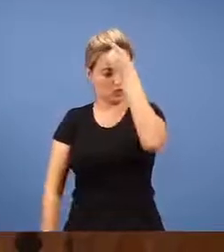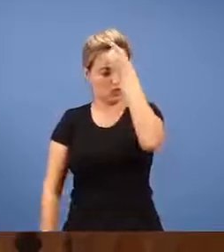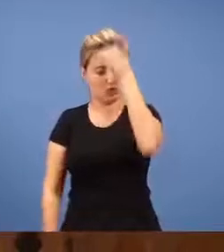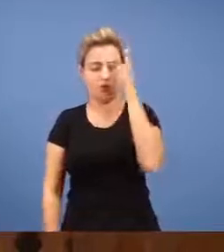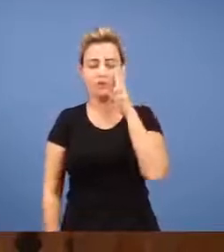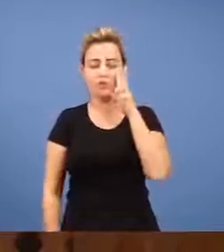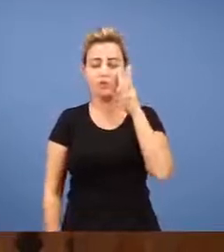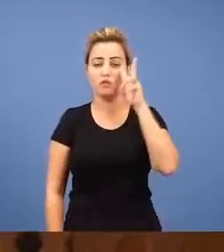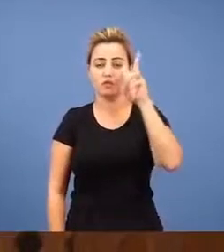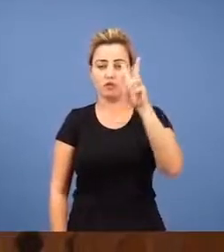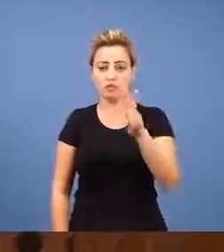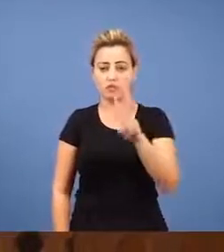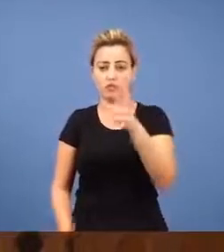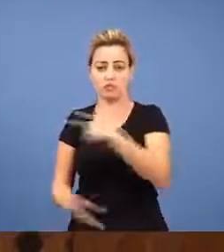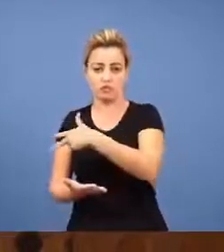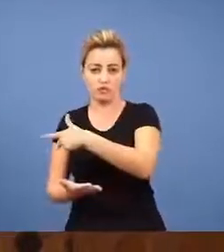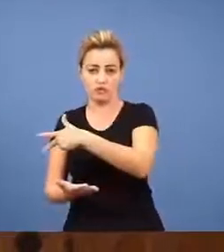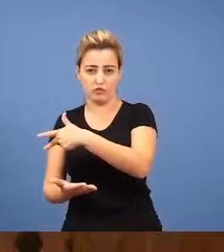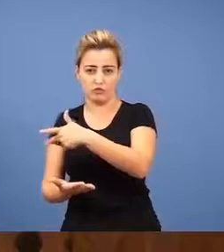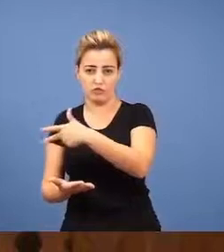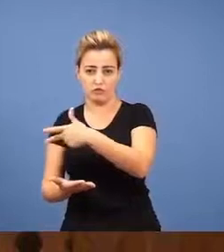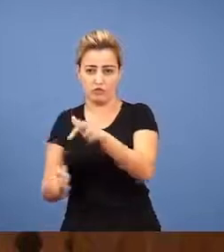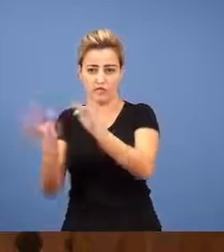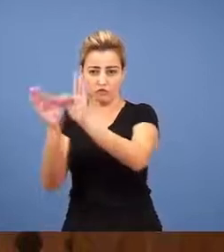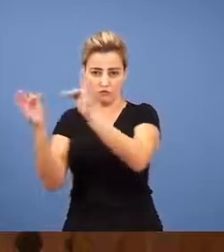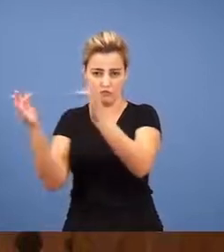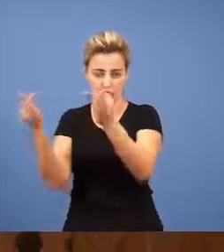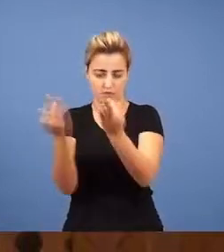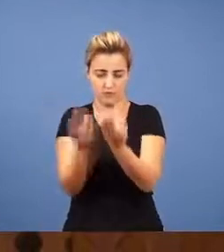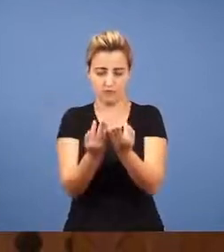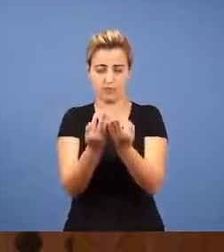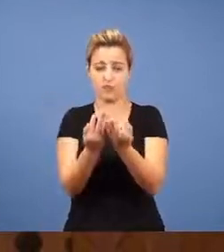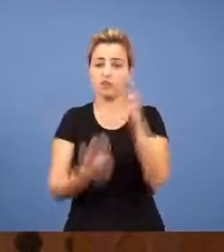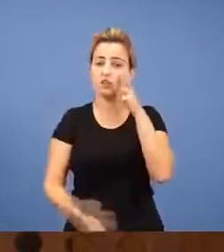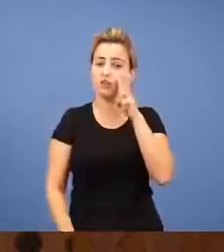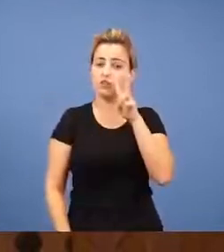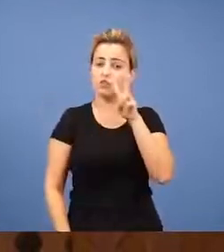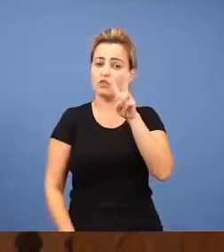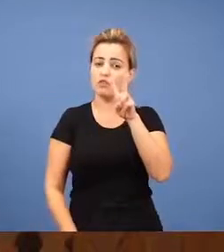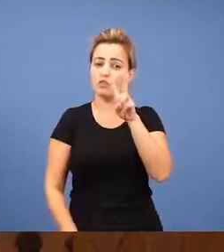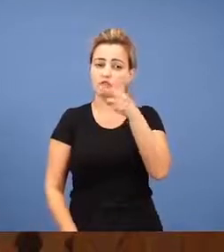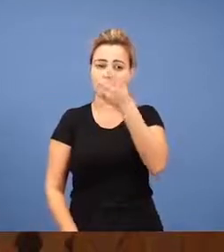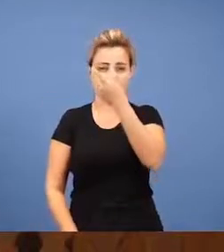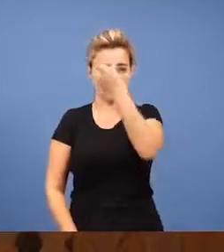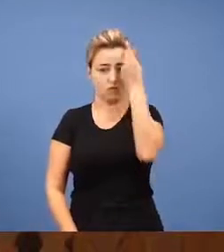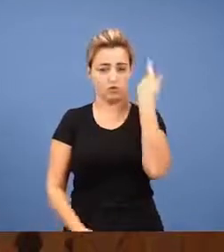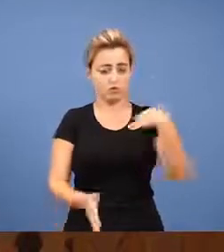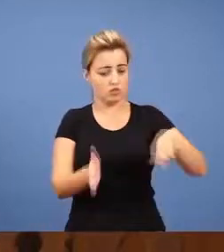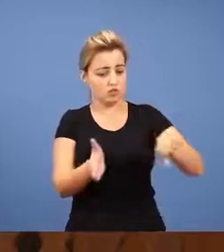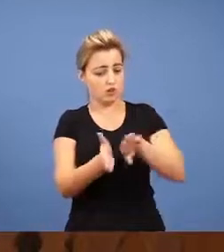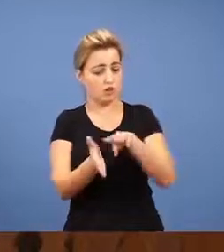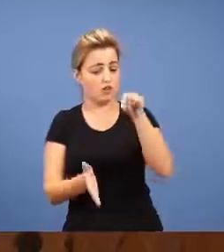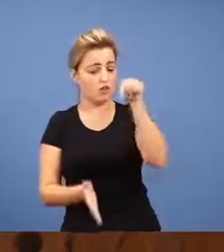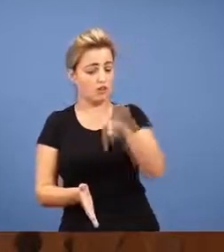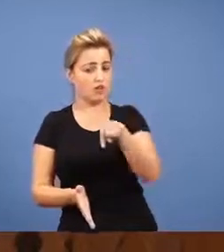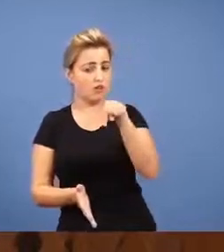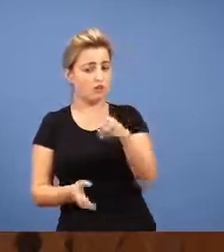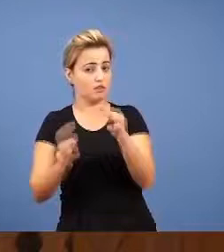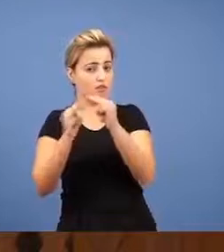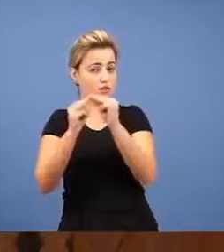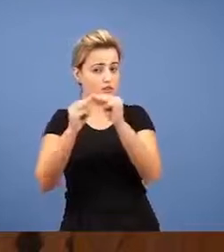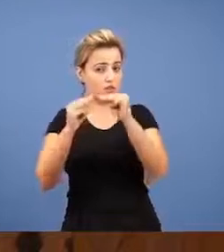The Lord also has given a vision, and I saw the homes of the brethren. The brethren came here,